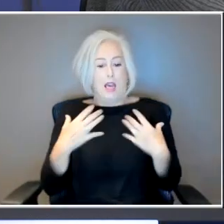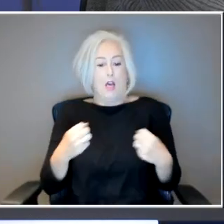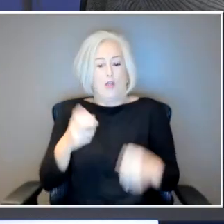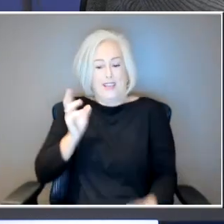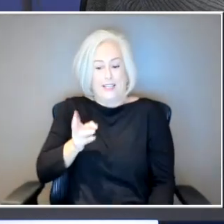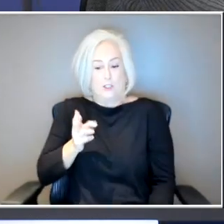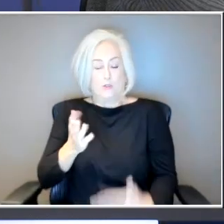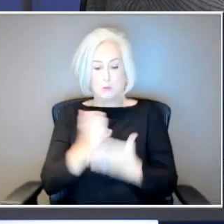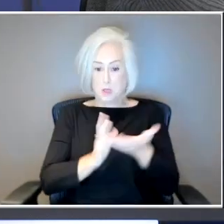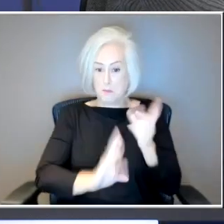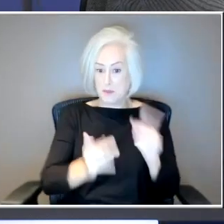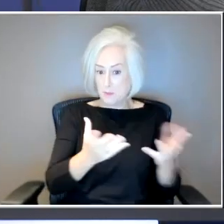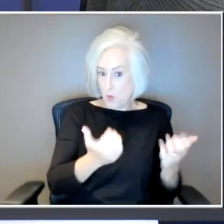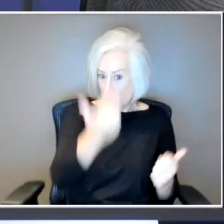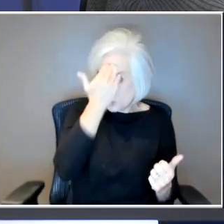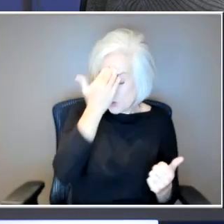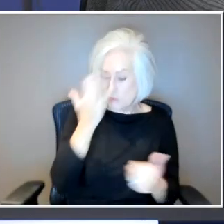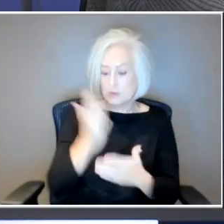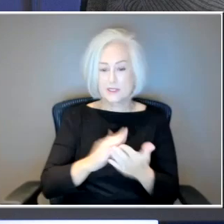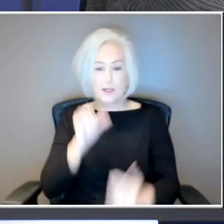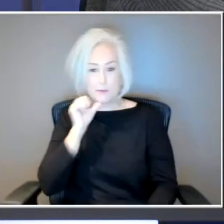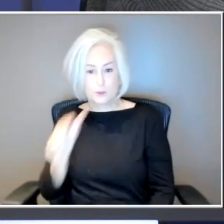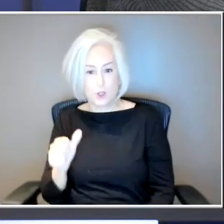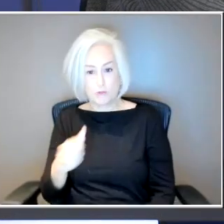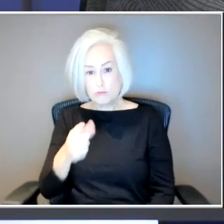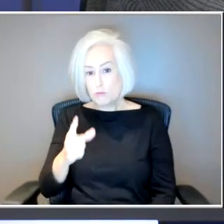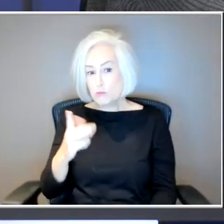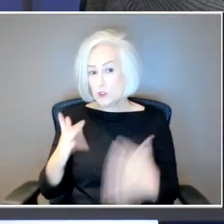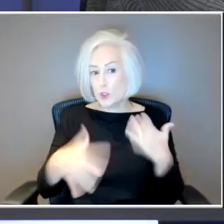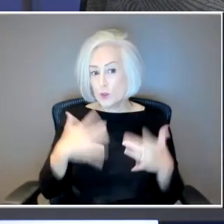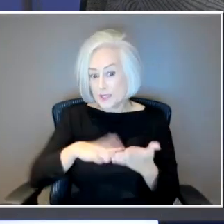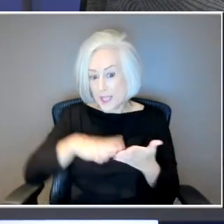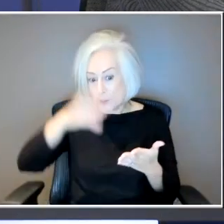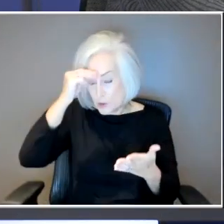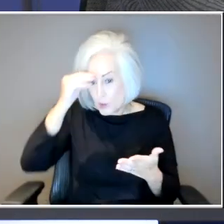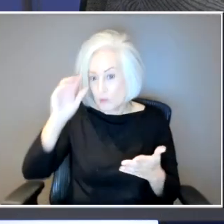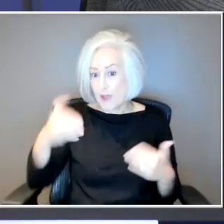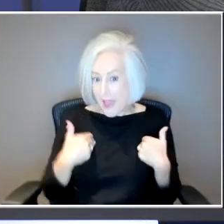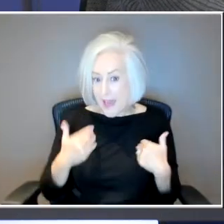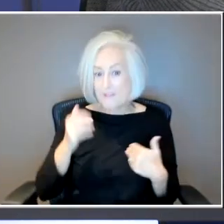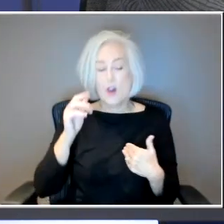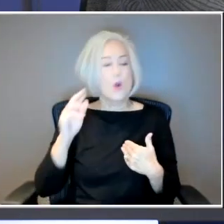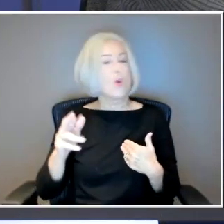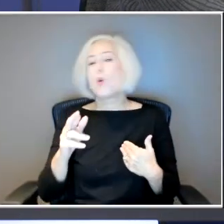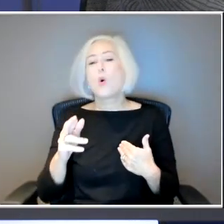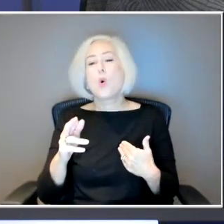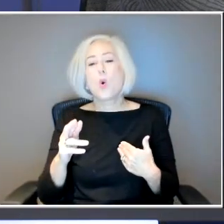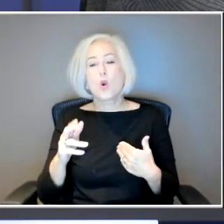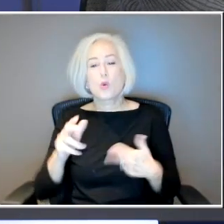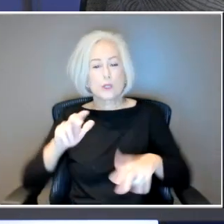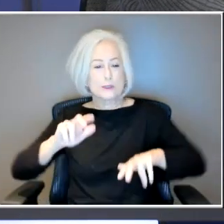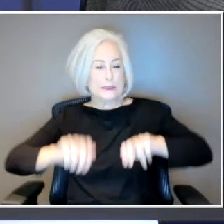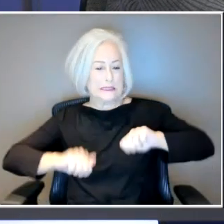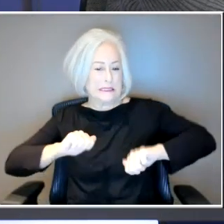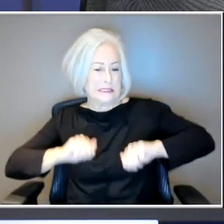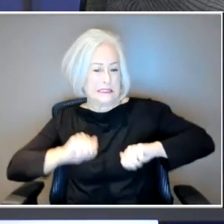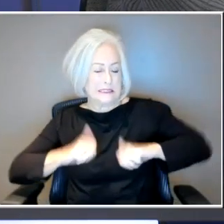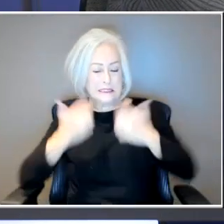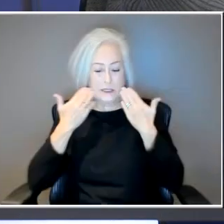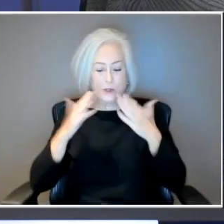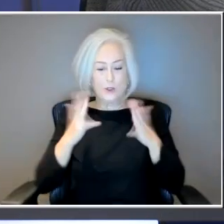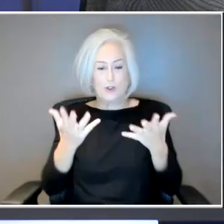you excited to find out so that you could get ahead of things and start down that path, or were you a little hesitant to take a genetic